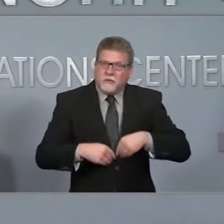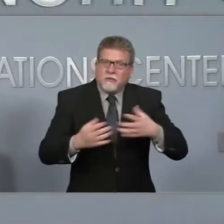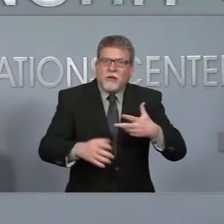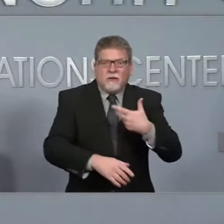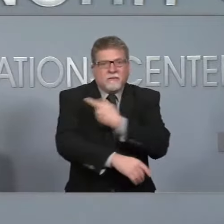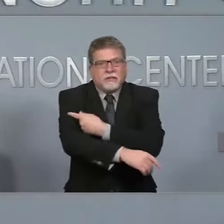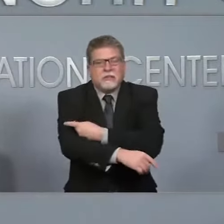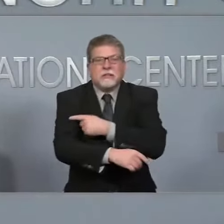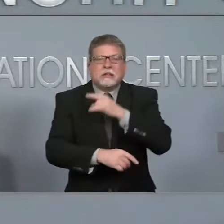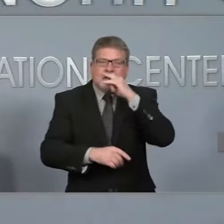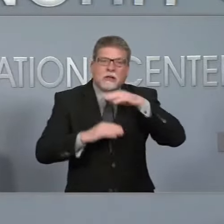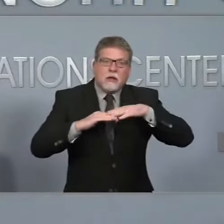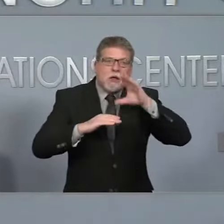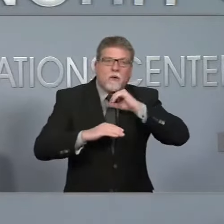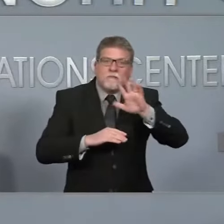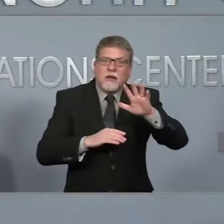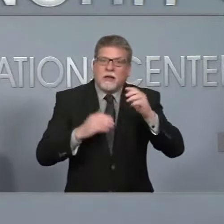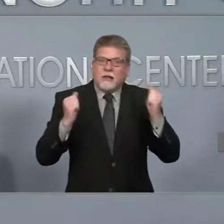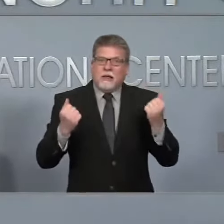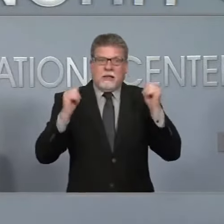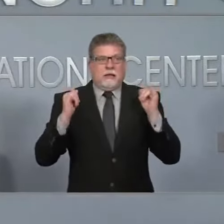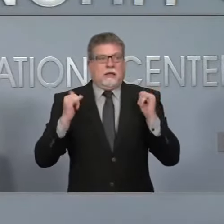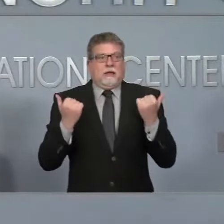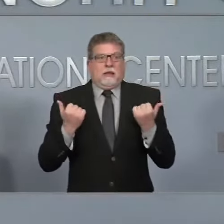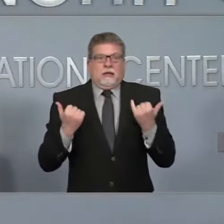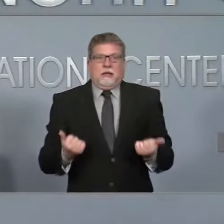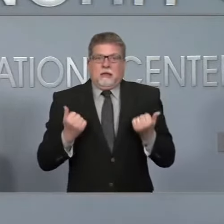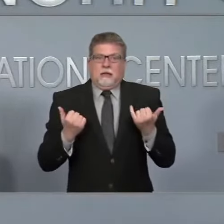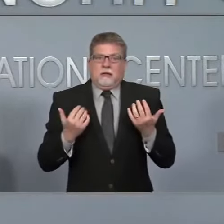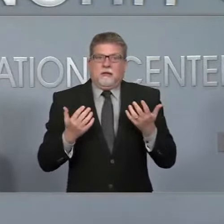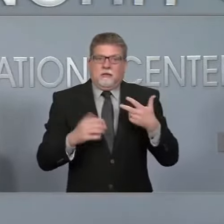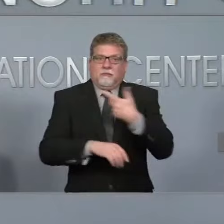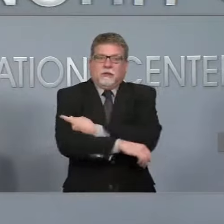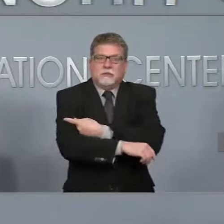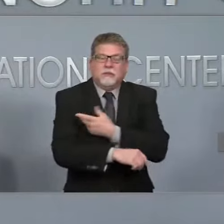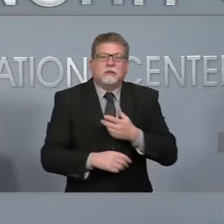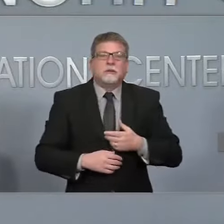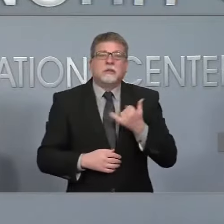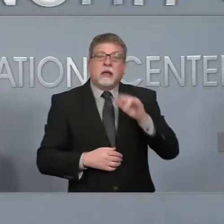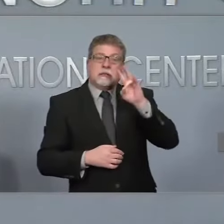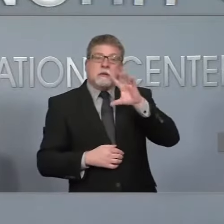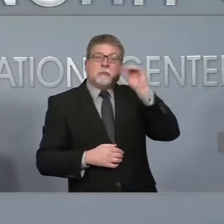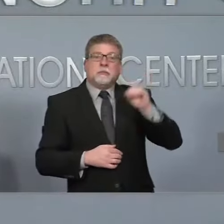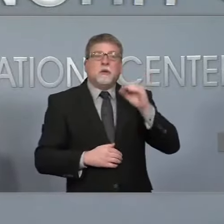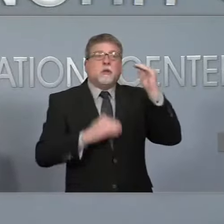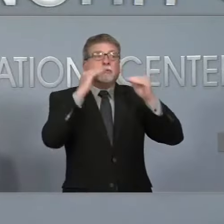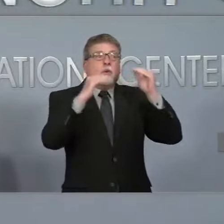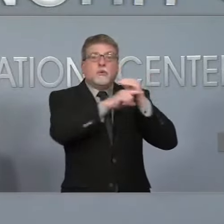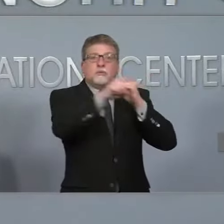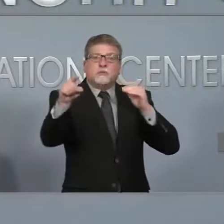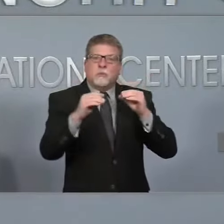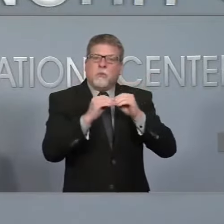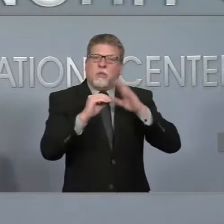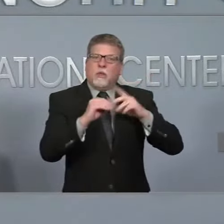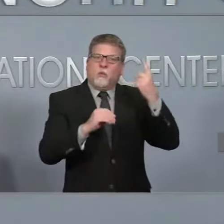to get vaccinated and boosted, and 75% of adults have had at least one shot in our